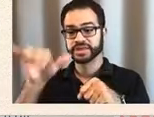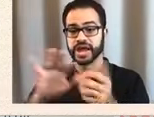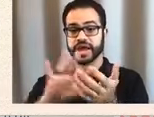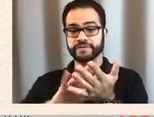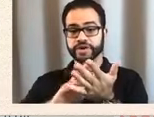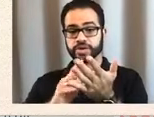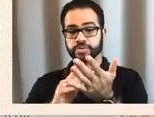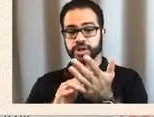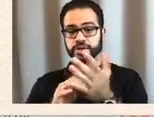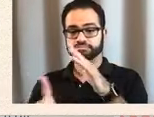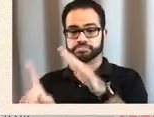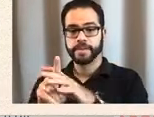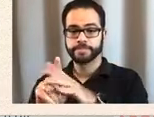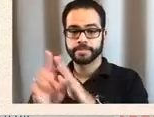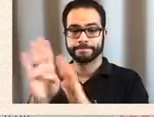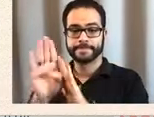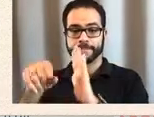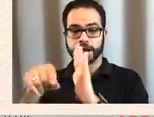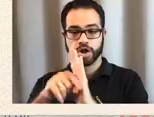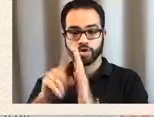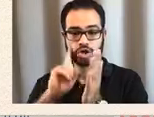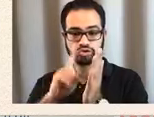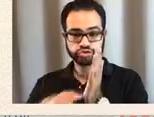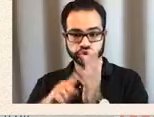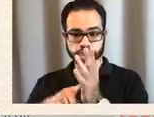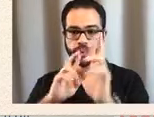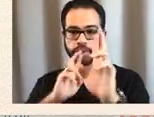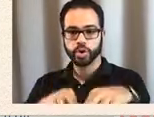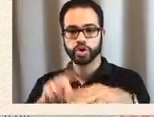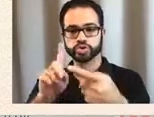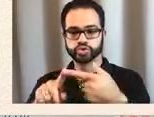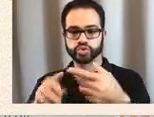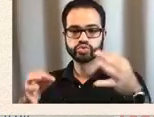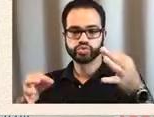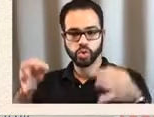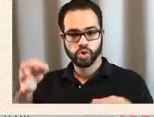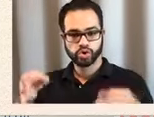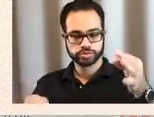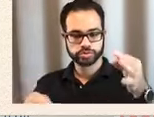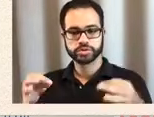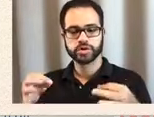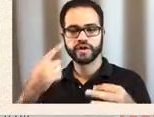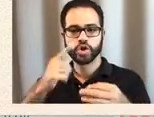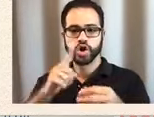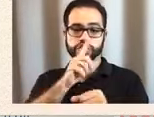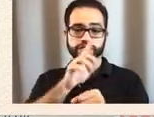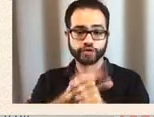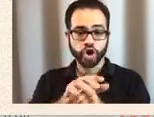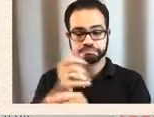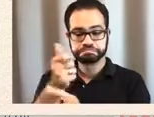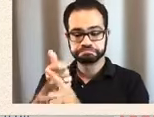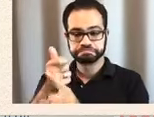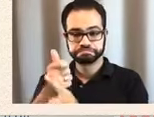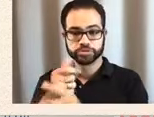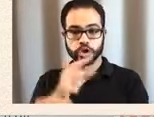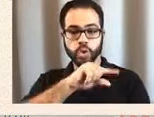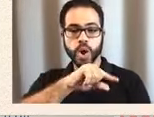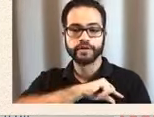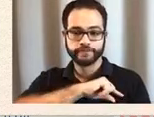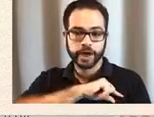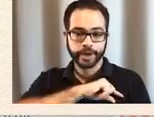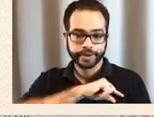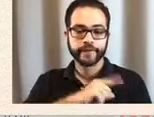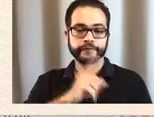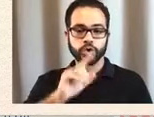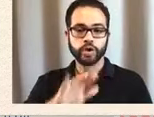that ultimately gets reported to the court to confirm that the person is qualified to serve as guardian